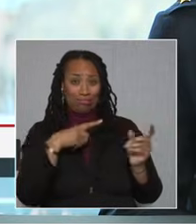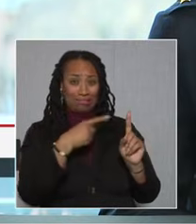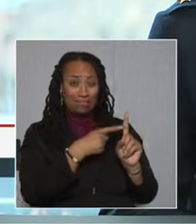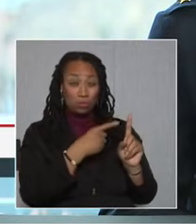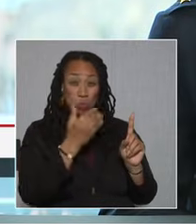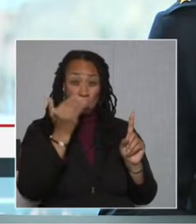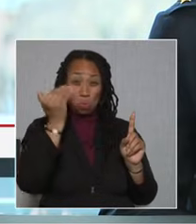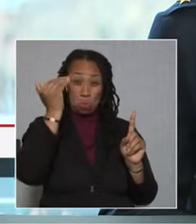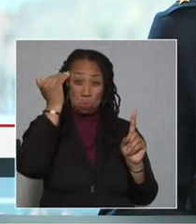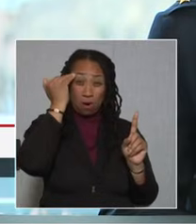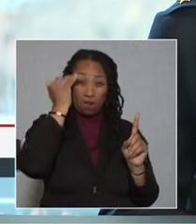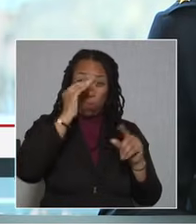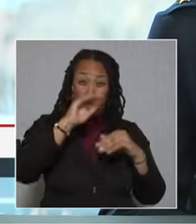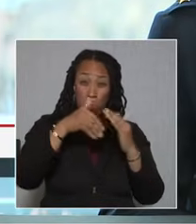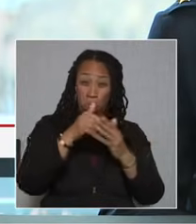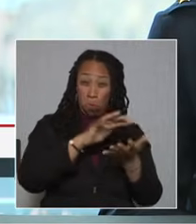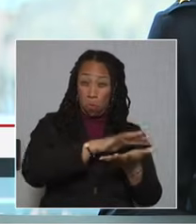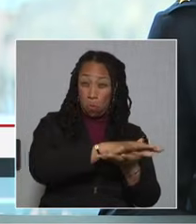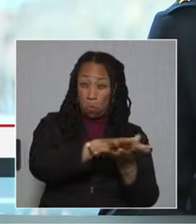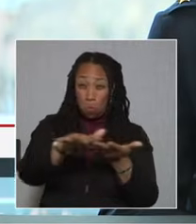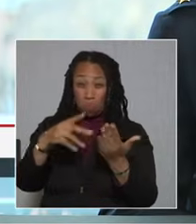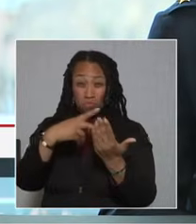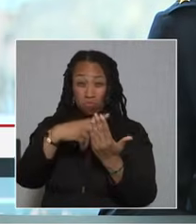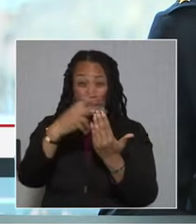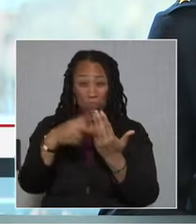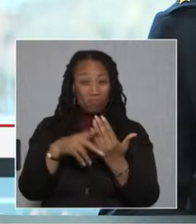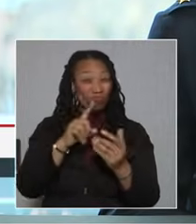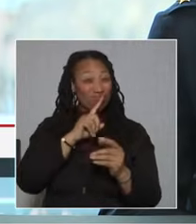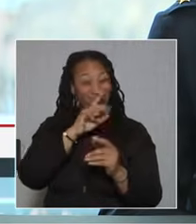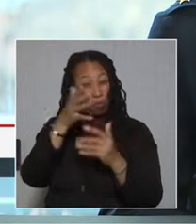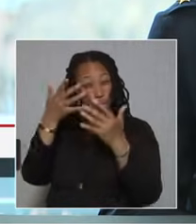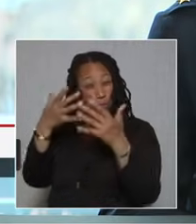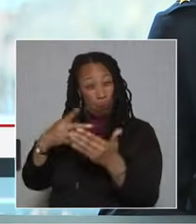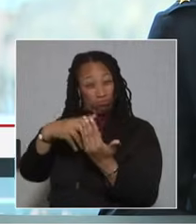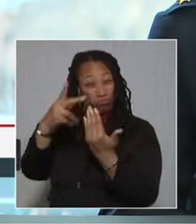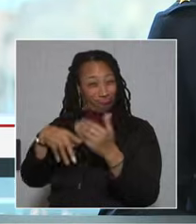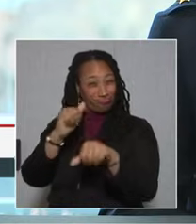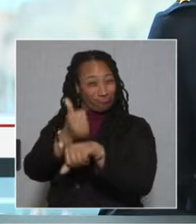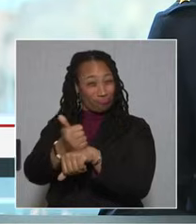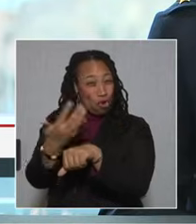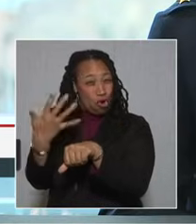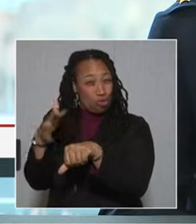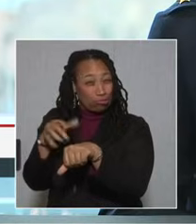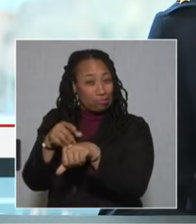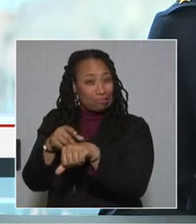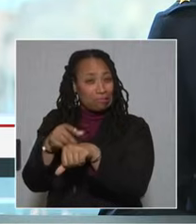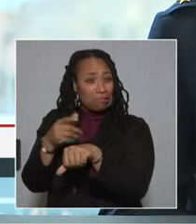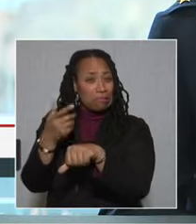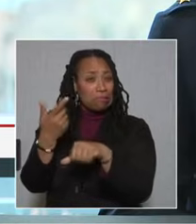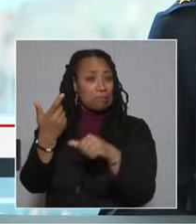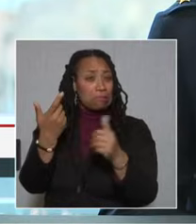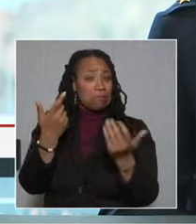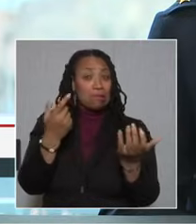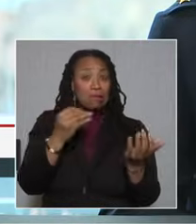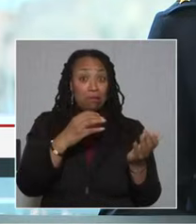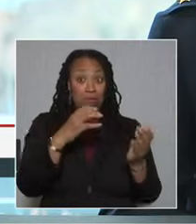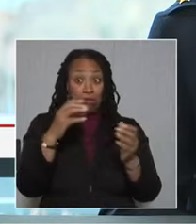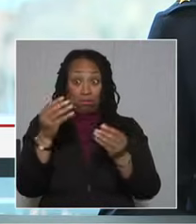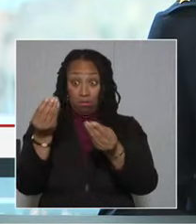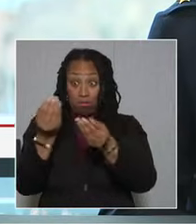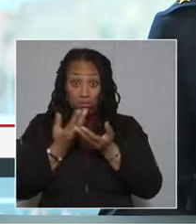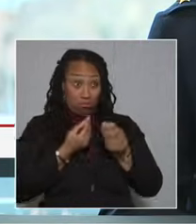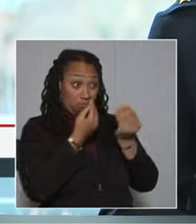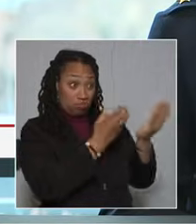that's available. And so we would want everybody, not just the council, but all of our agencies, as we do